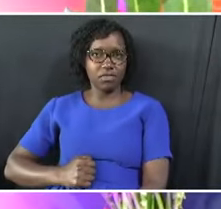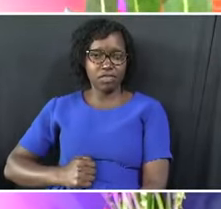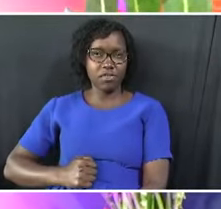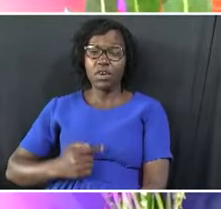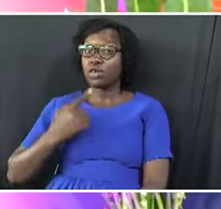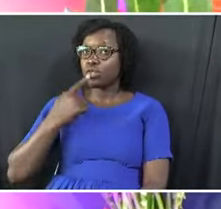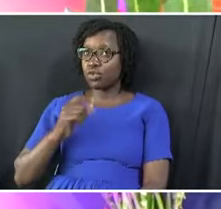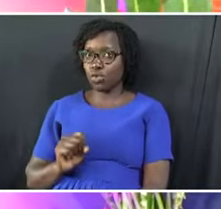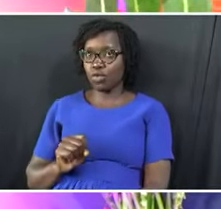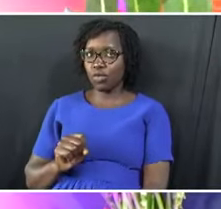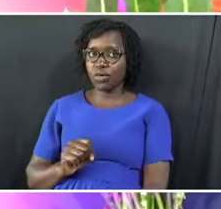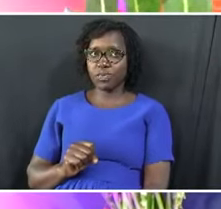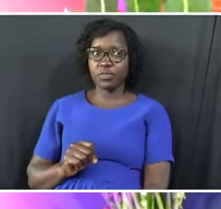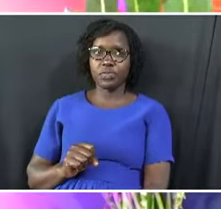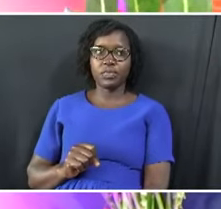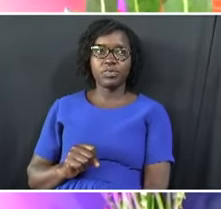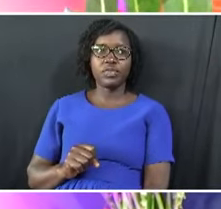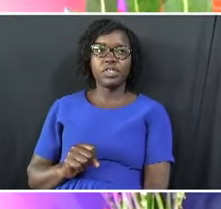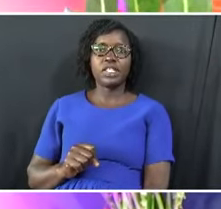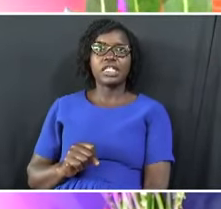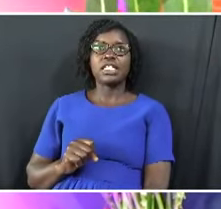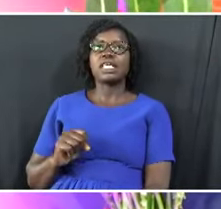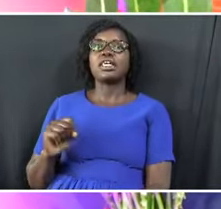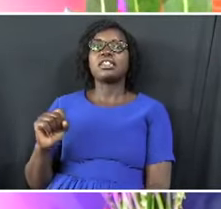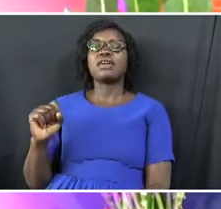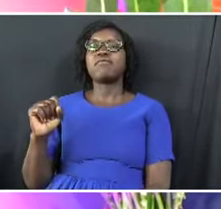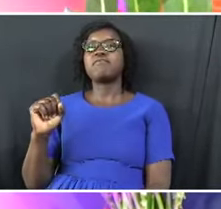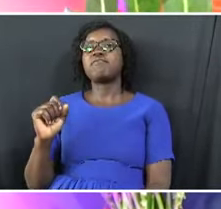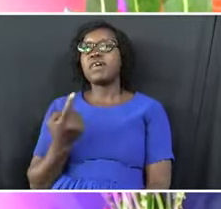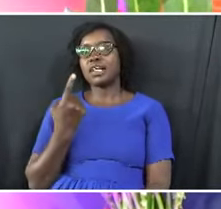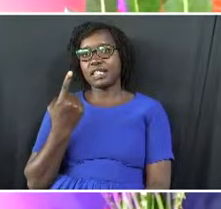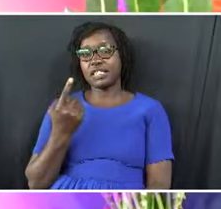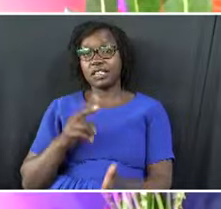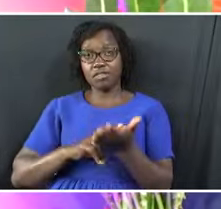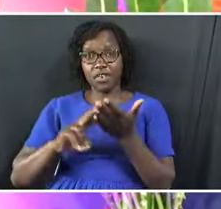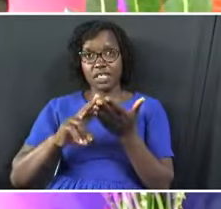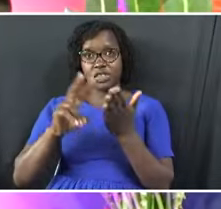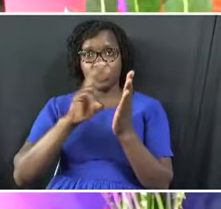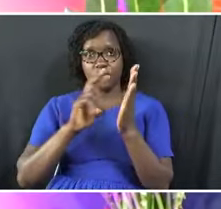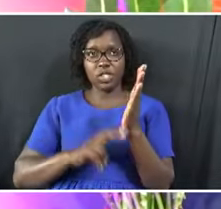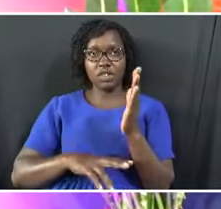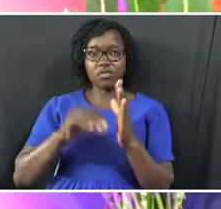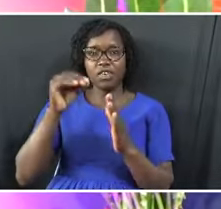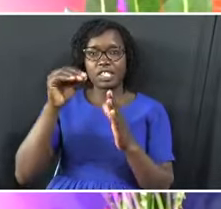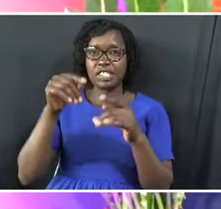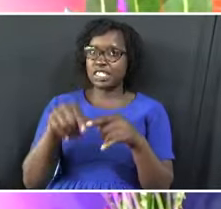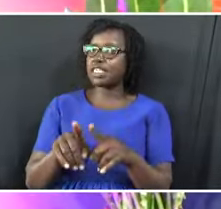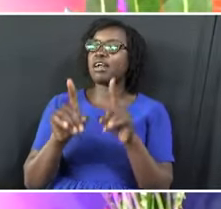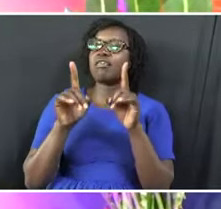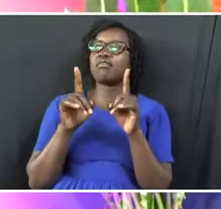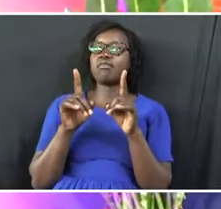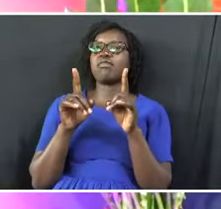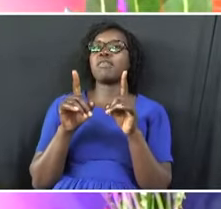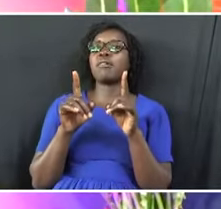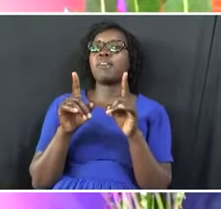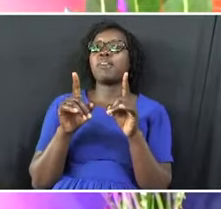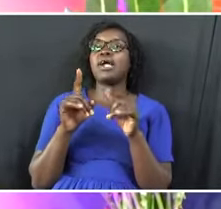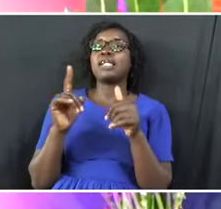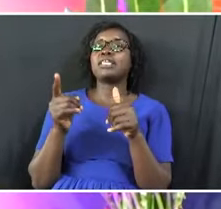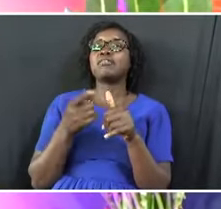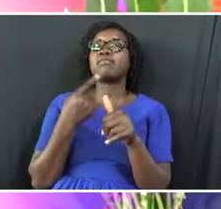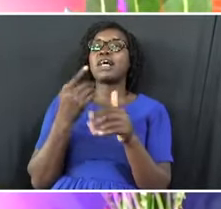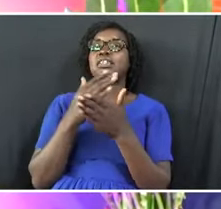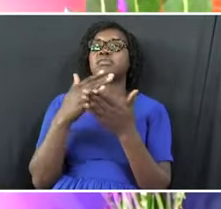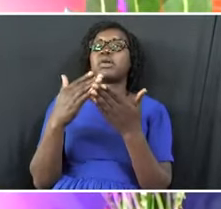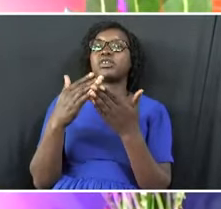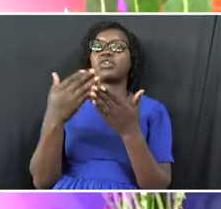So the verse we have just read finds itself in the first